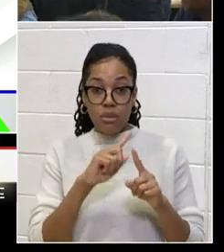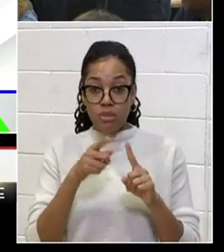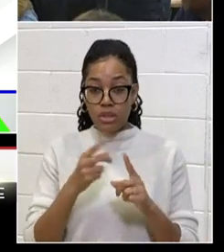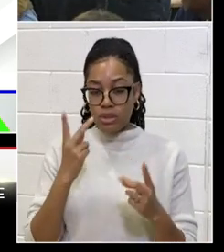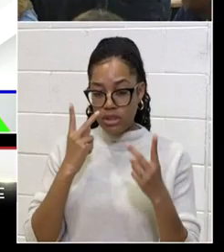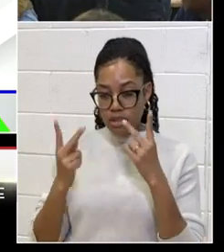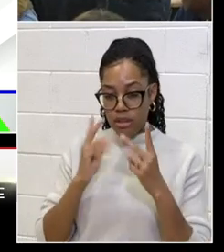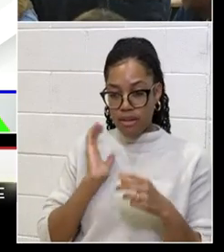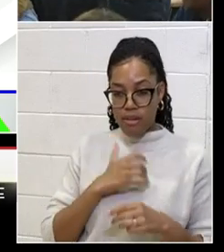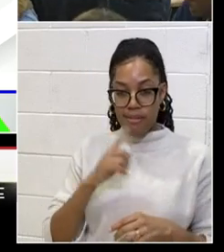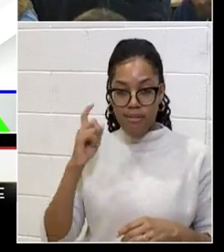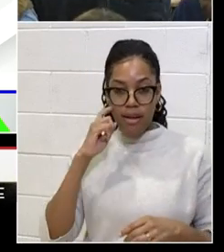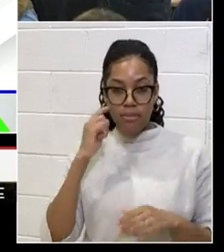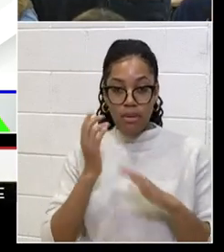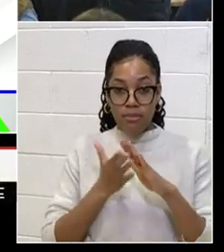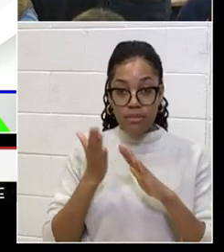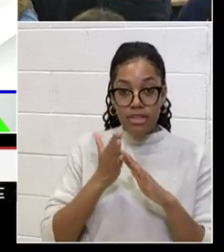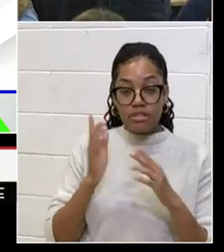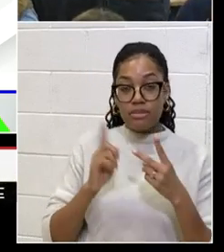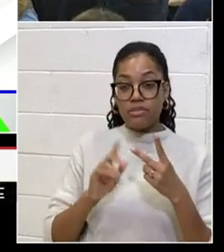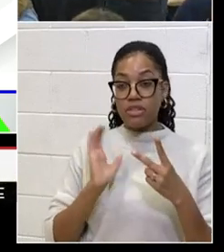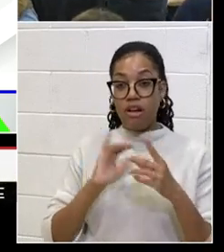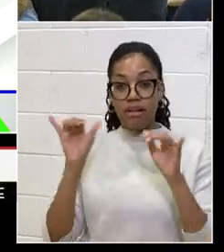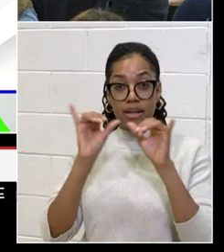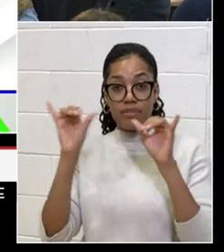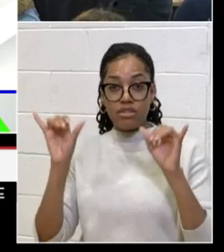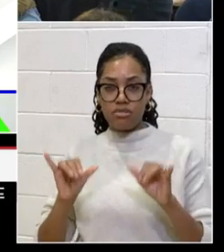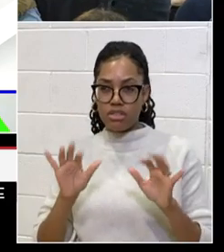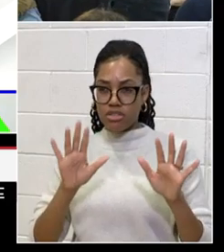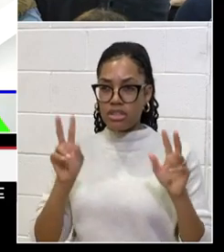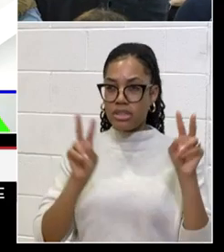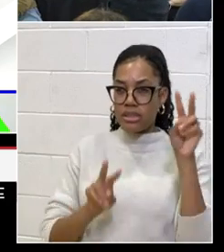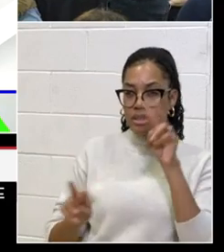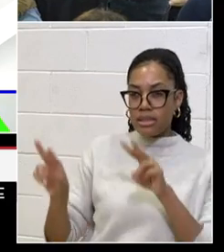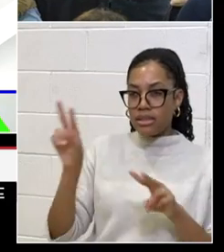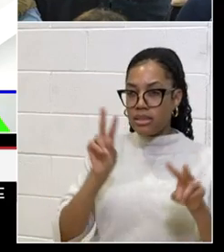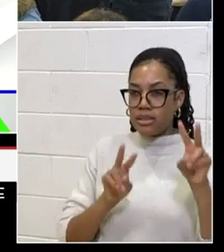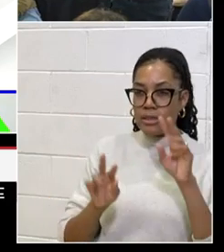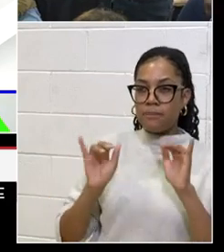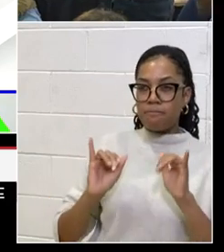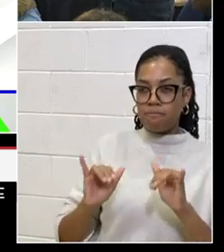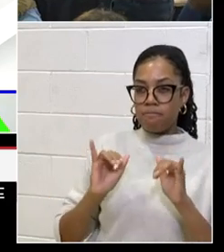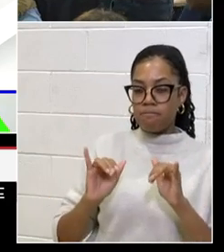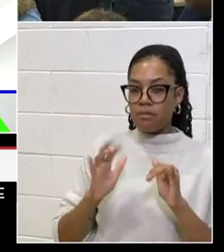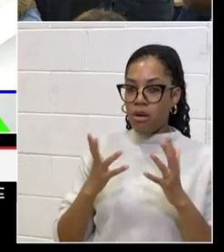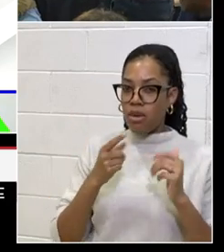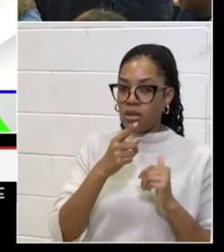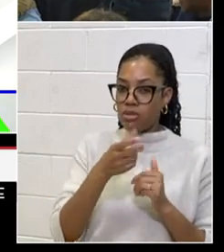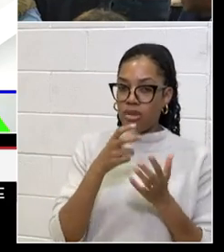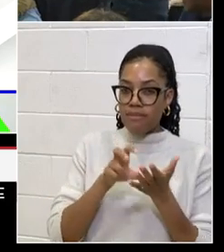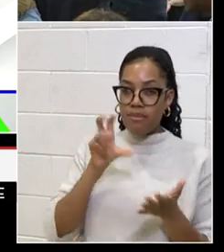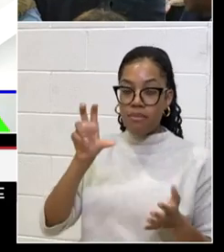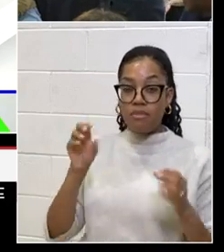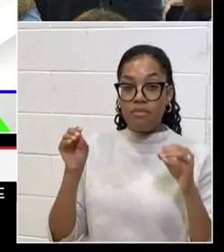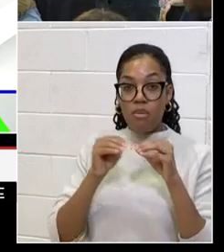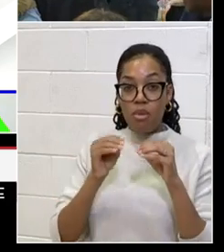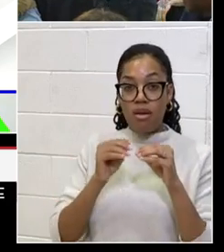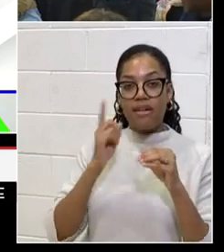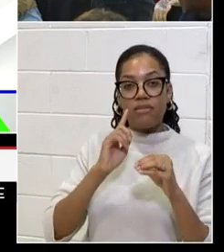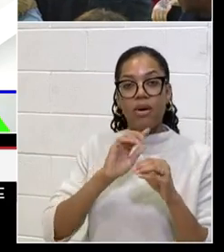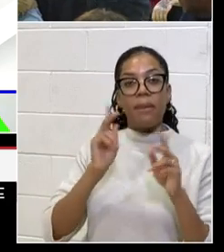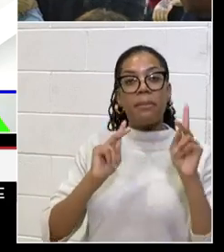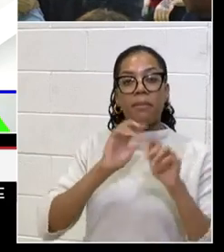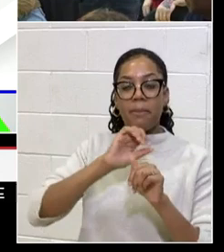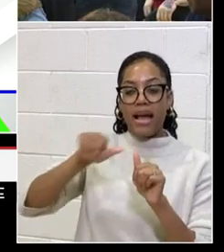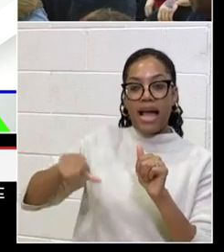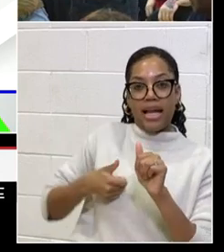at infrastructure, I ask that you probably invest a little bit more in the backbone of DC government so that we can